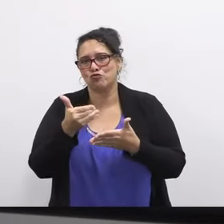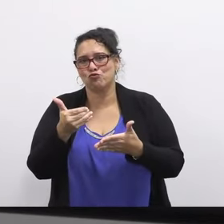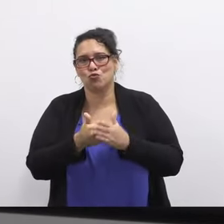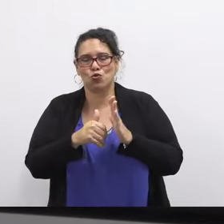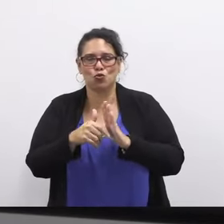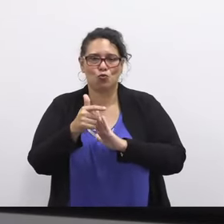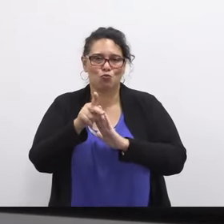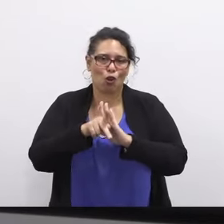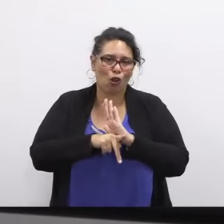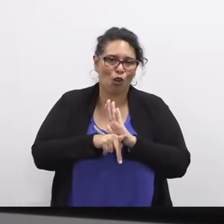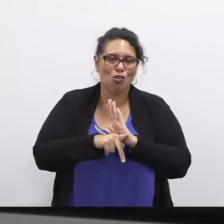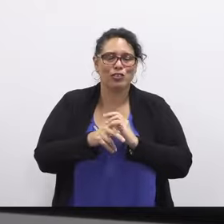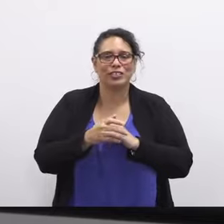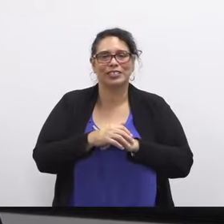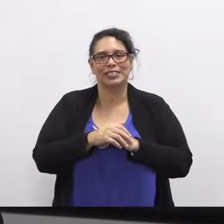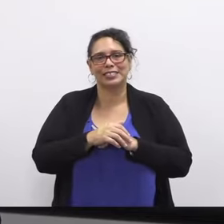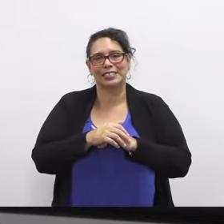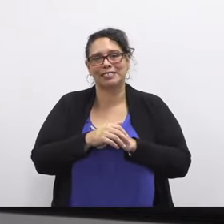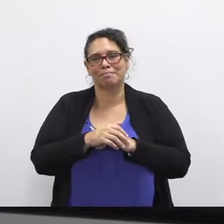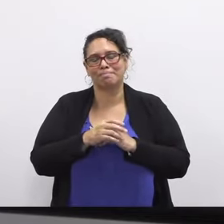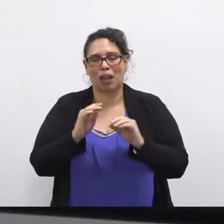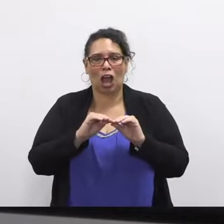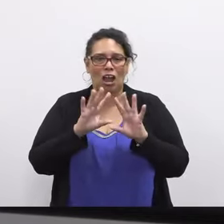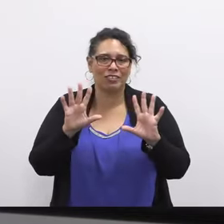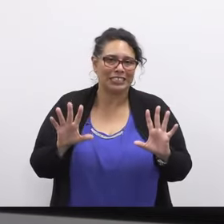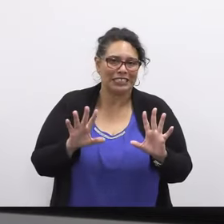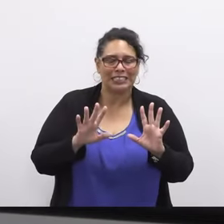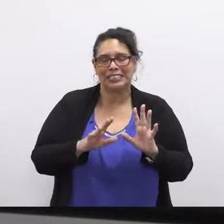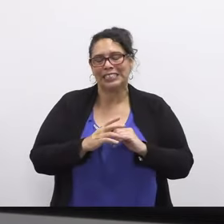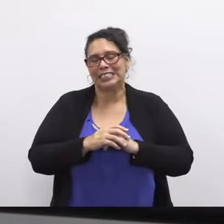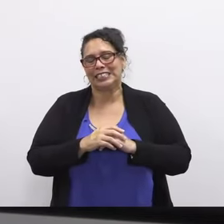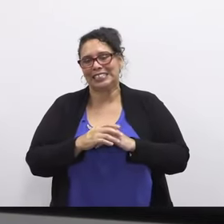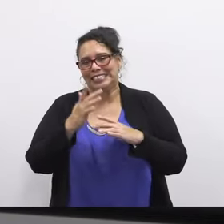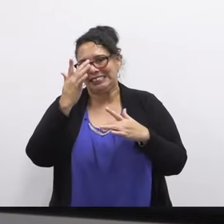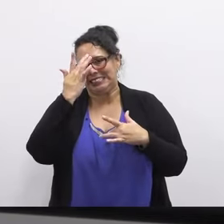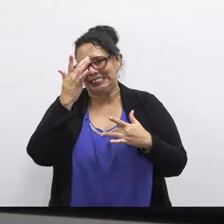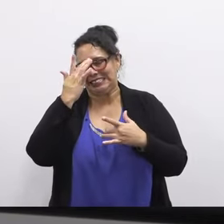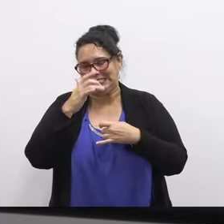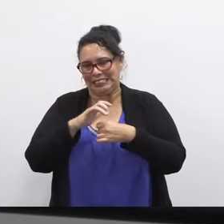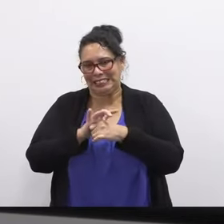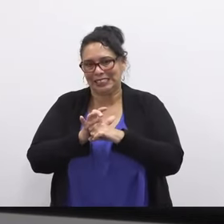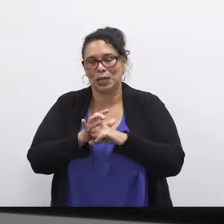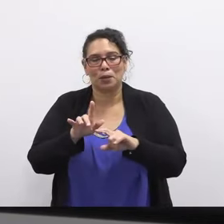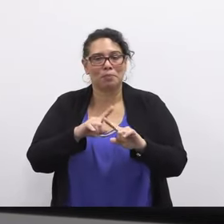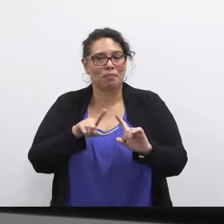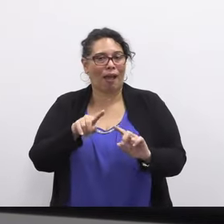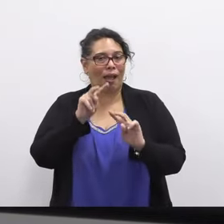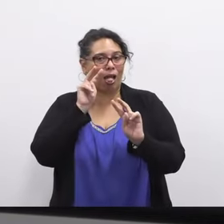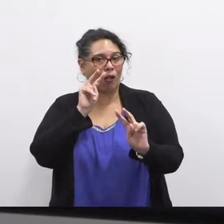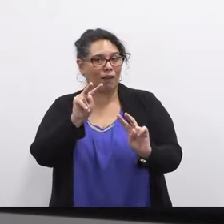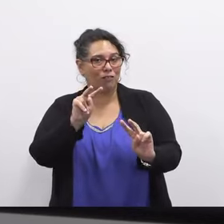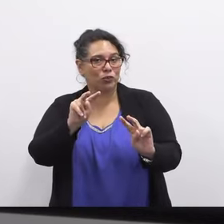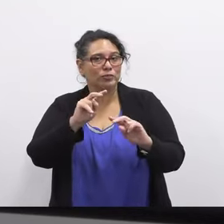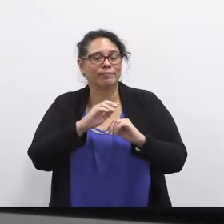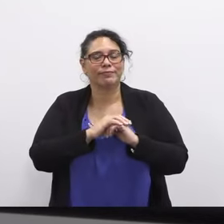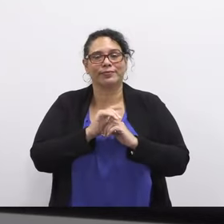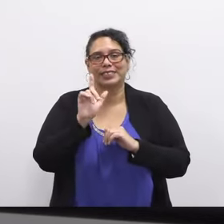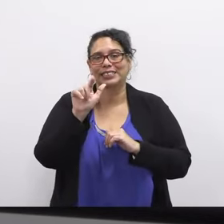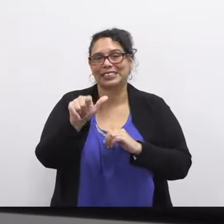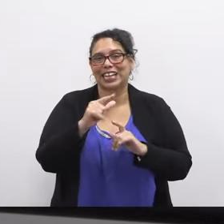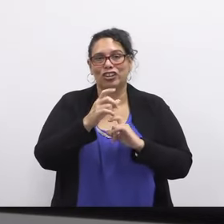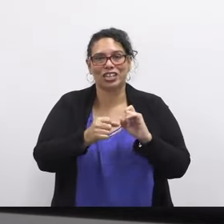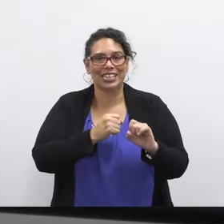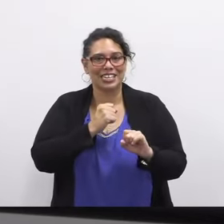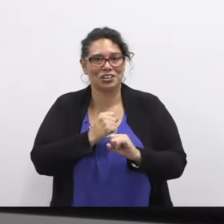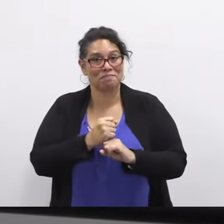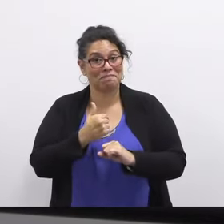the midst of this very contagious disease. But I know that they're looking forward to having it later in the year,